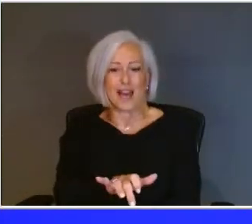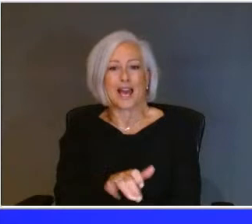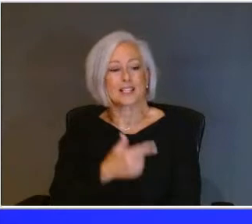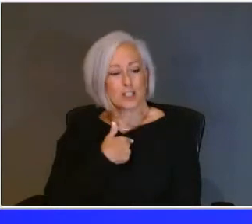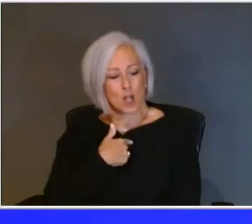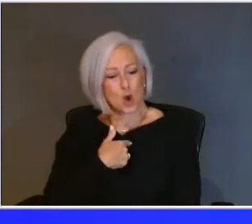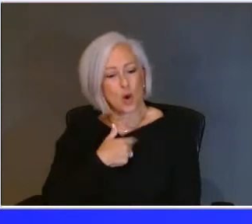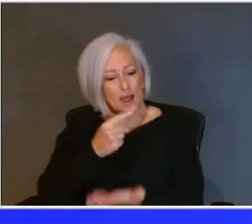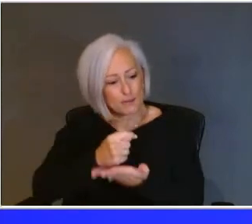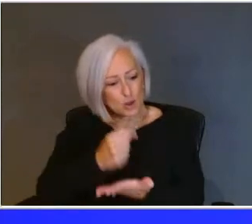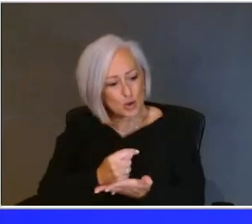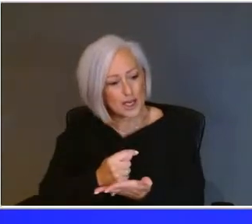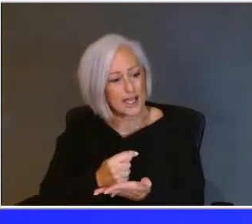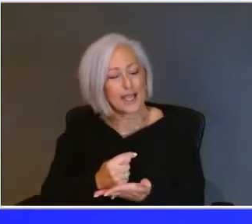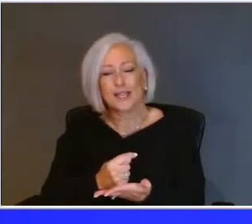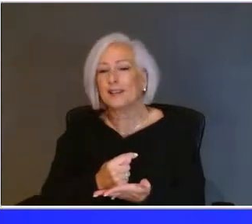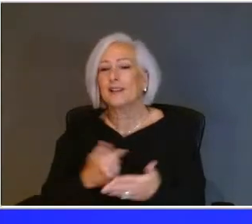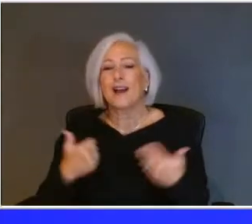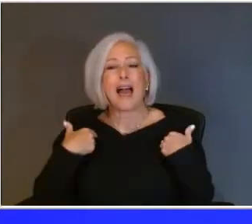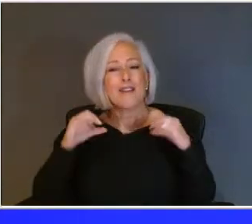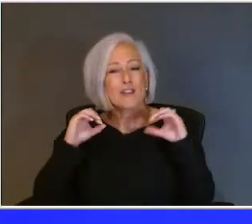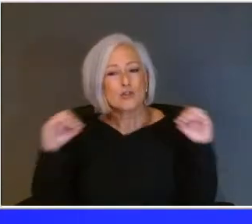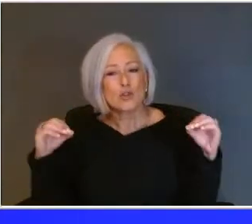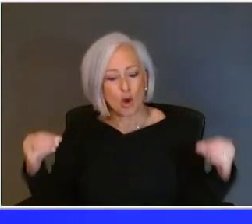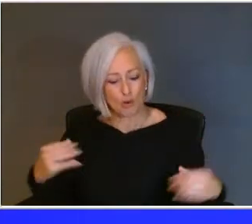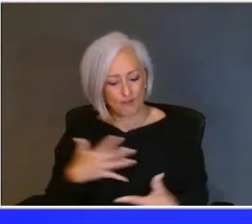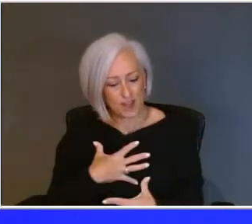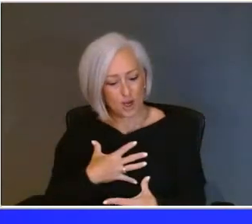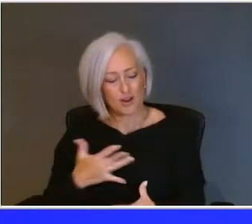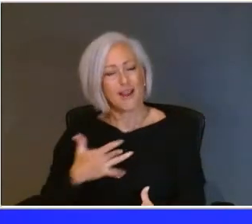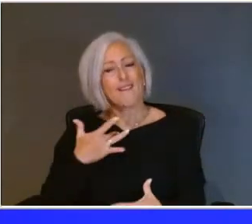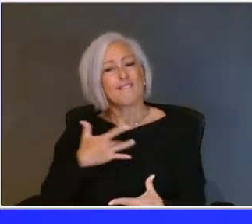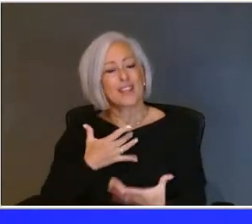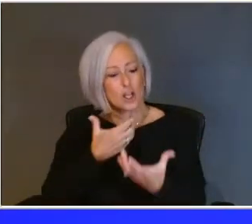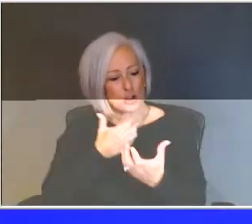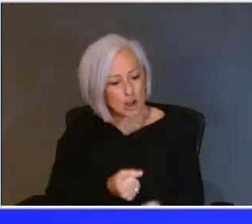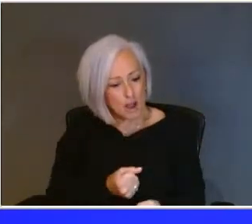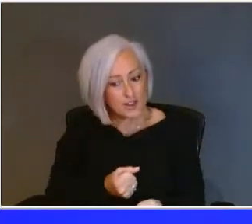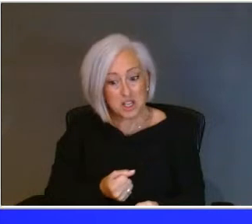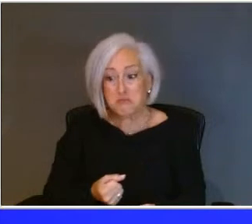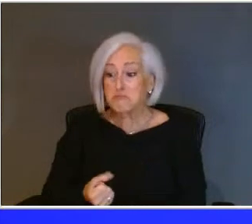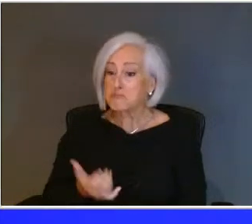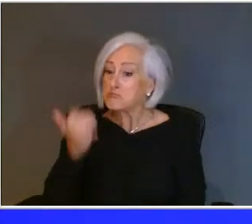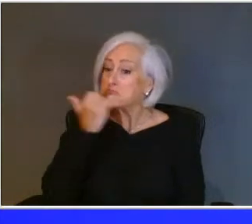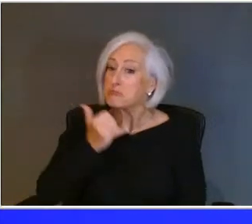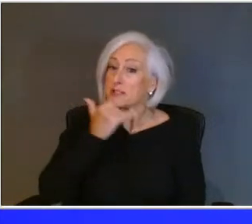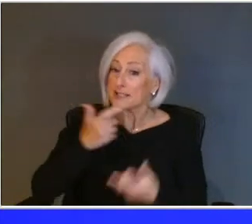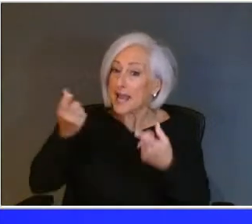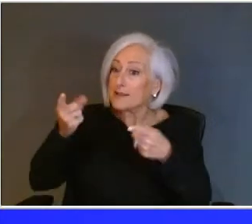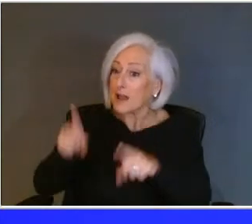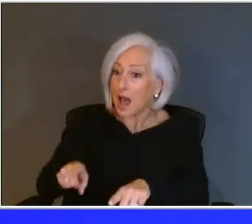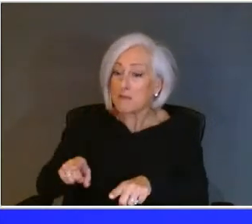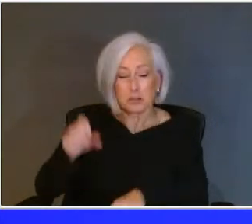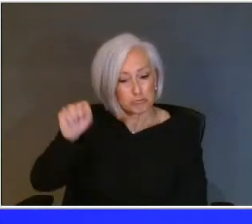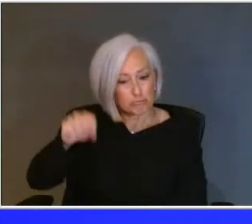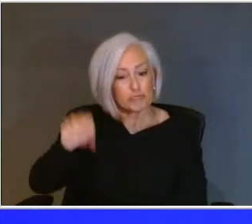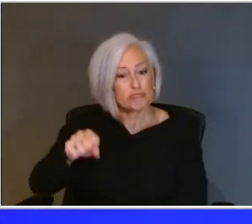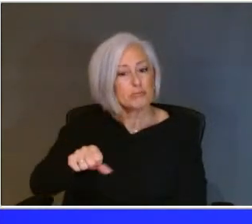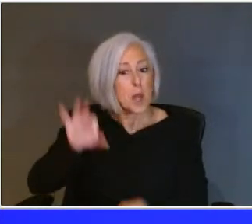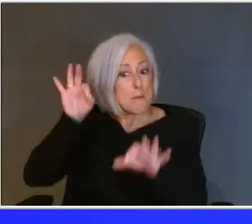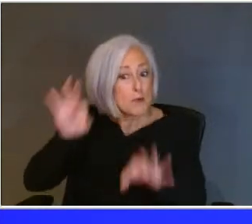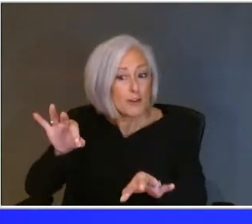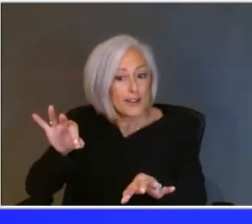be confident. It's okay to make mistakes. It's okay to not be perfect. And that also the sport doesn't define